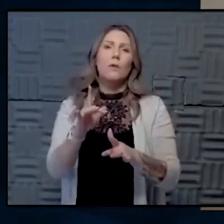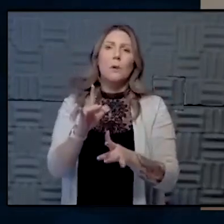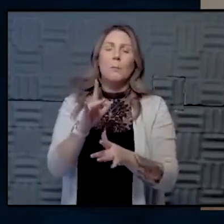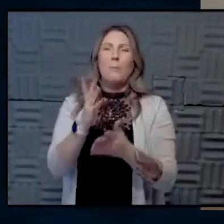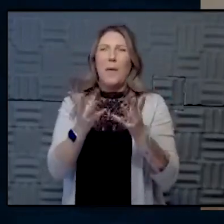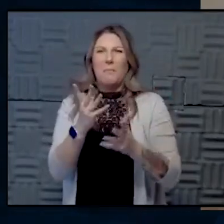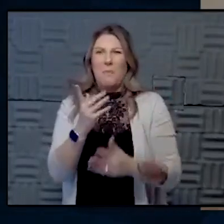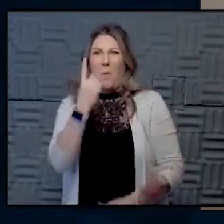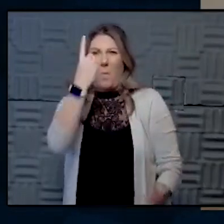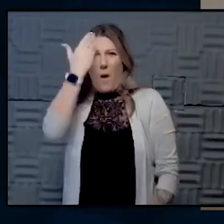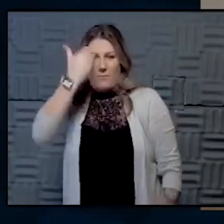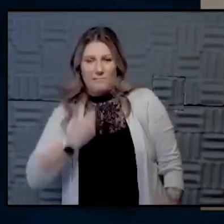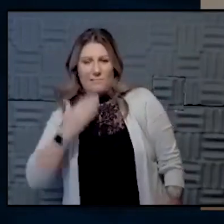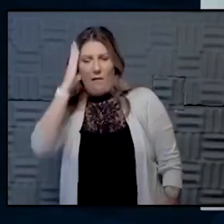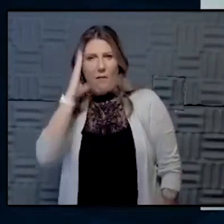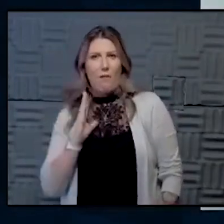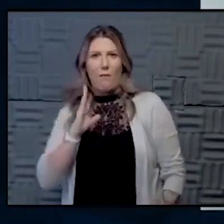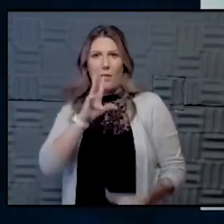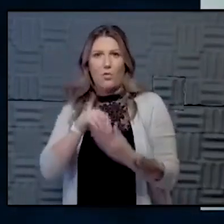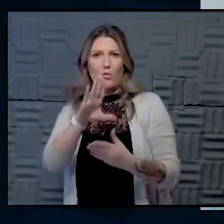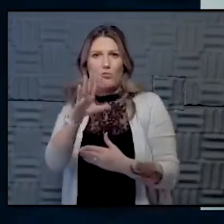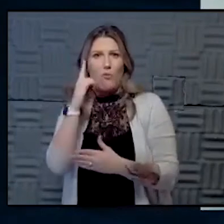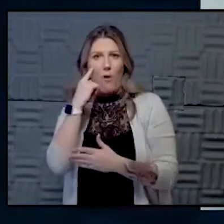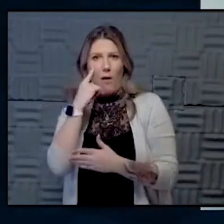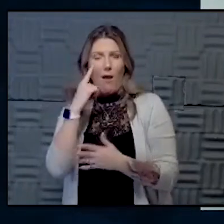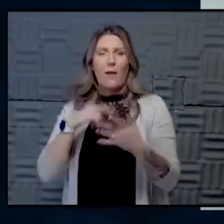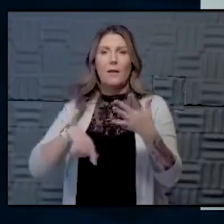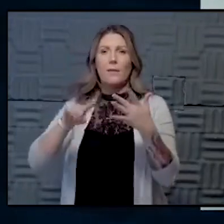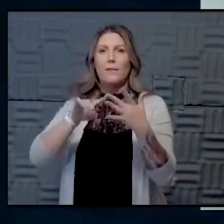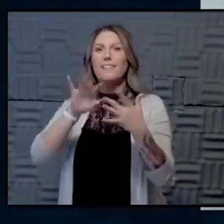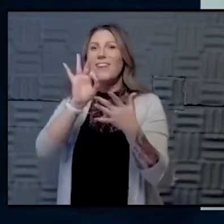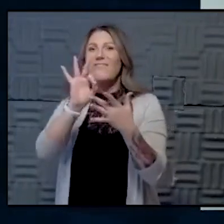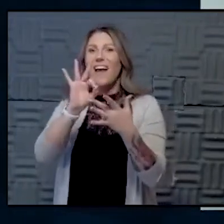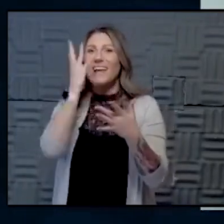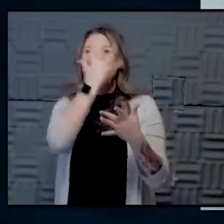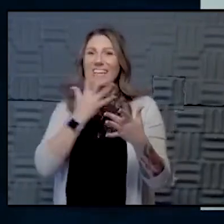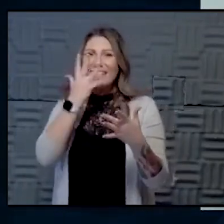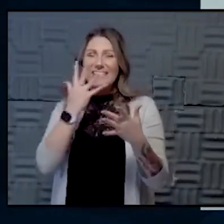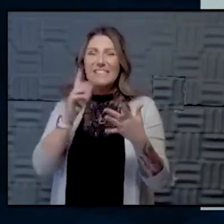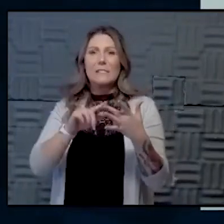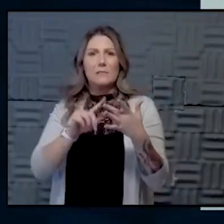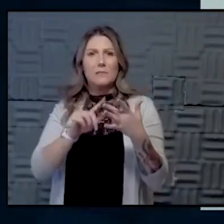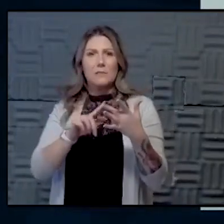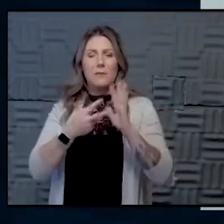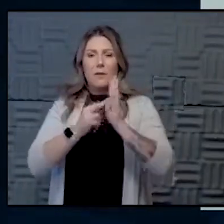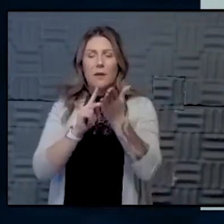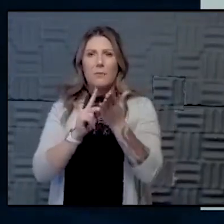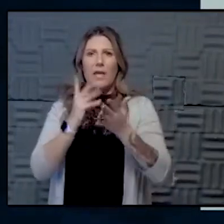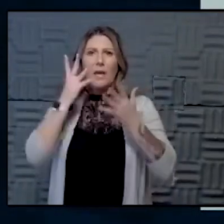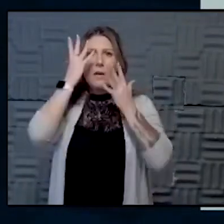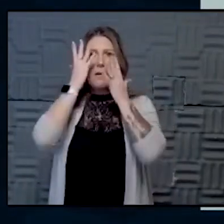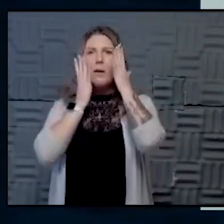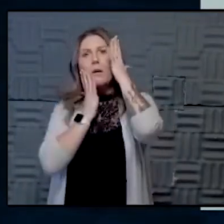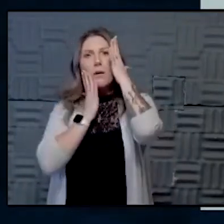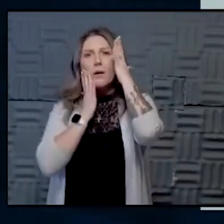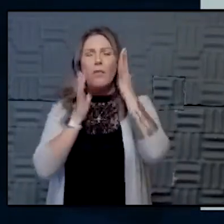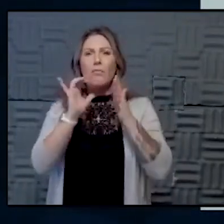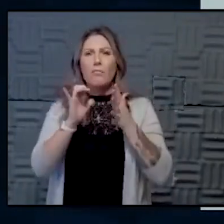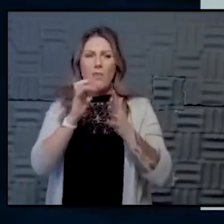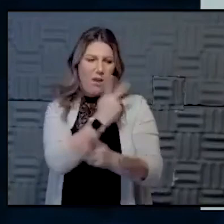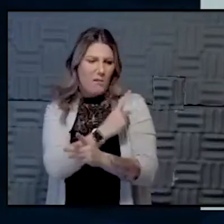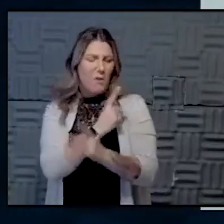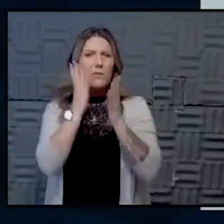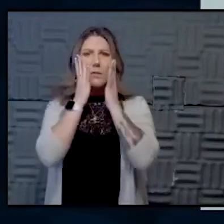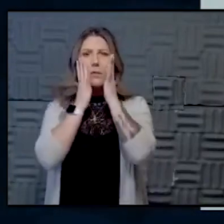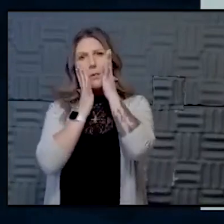the body, including your eyes. The next one is F for face, which kind of just means facial droop. Is this patient having a droop on